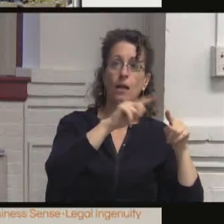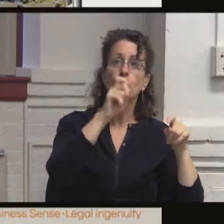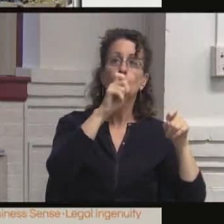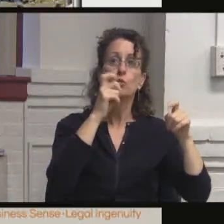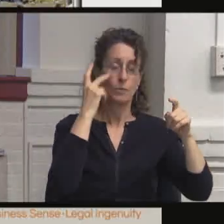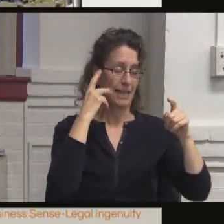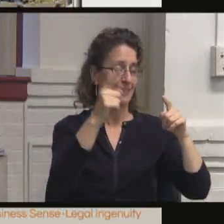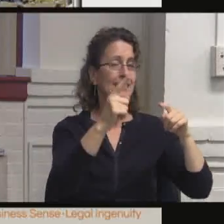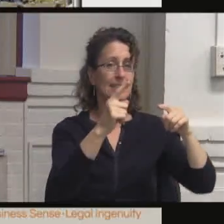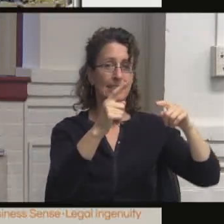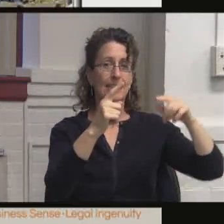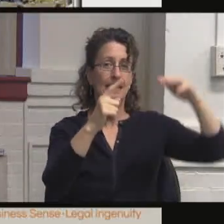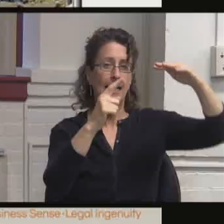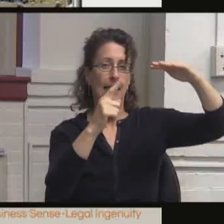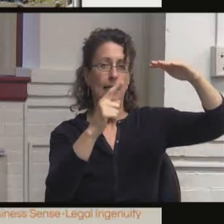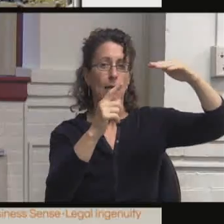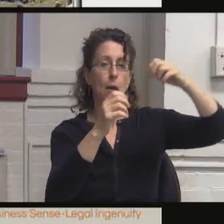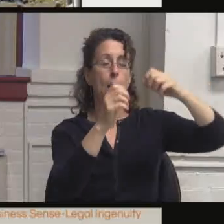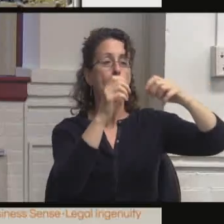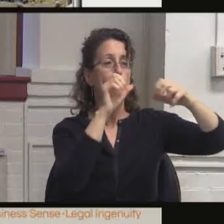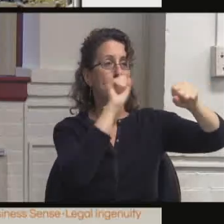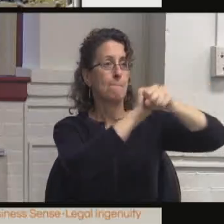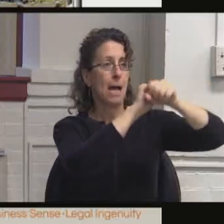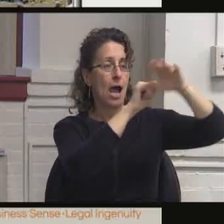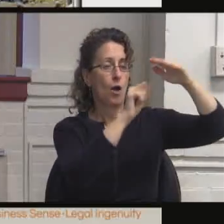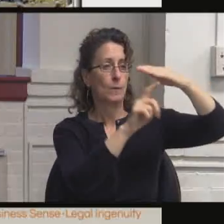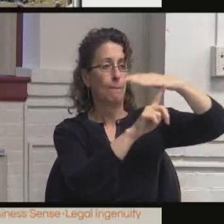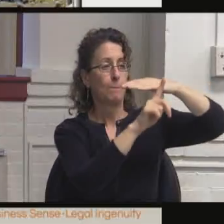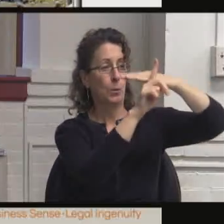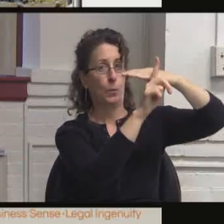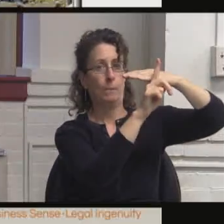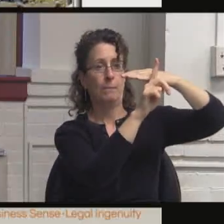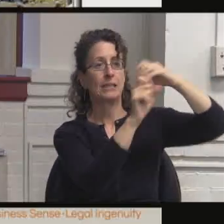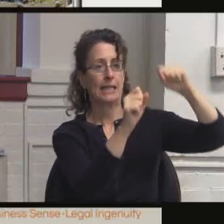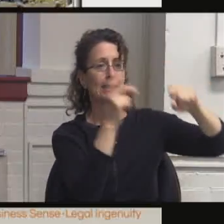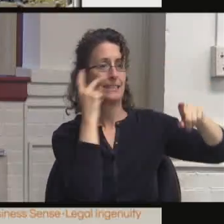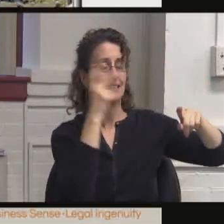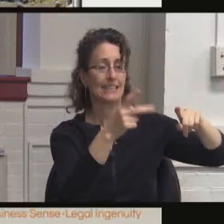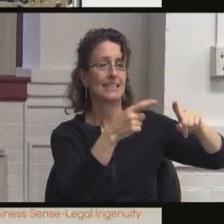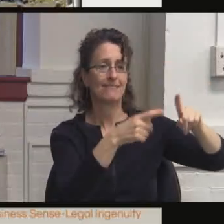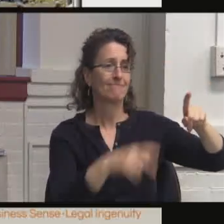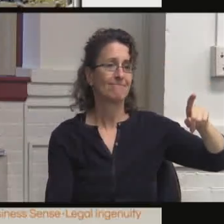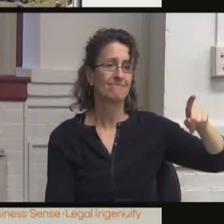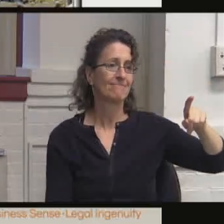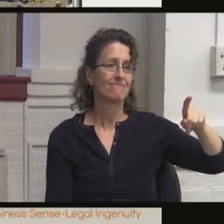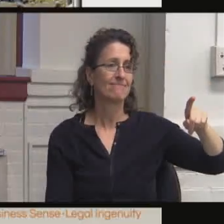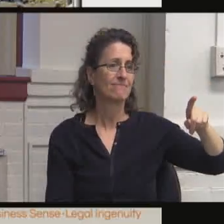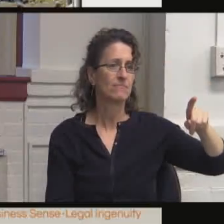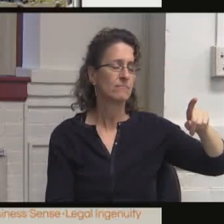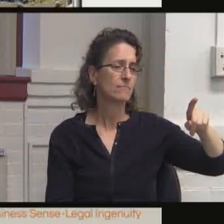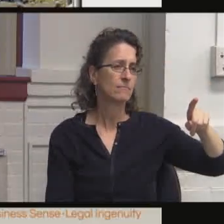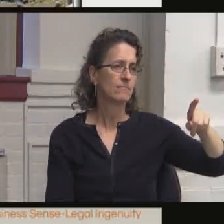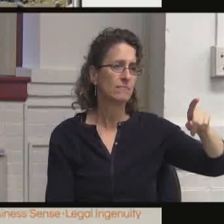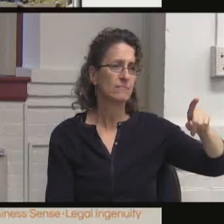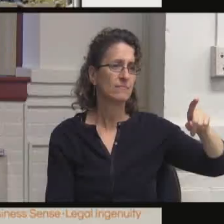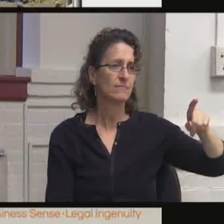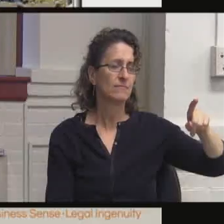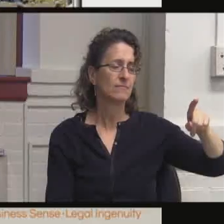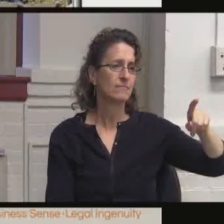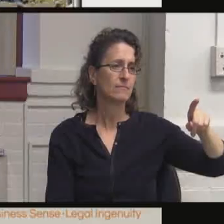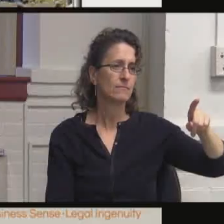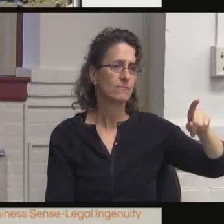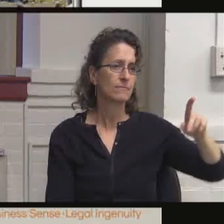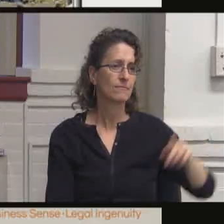course, the part of this technology that we can't change is that it's line of sight technology at the end of the day. Notwithstanding the migration to